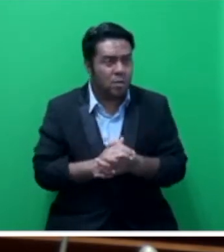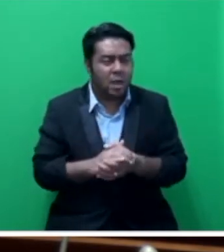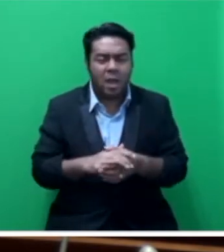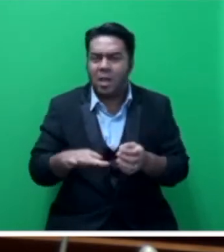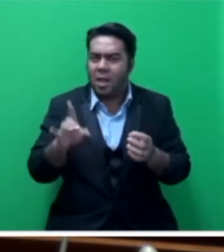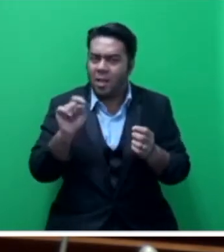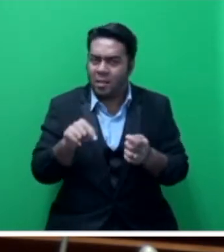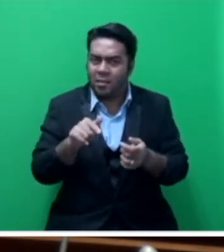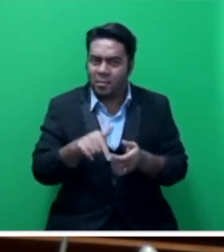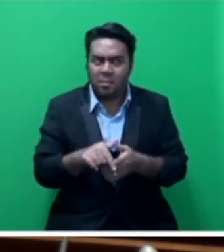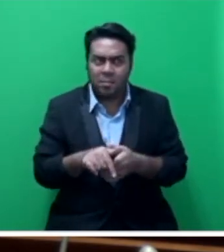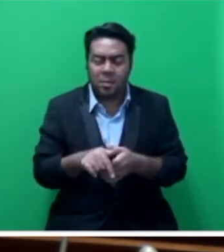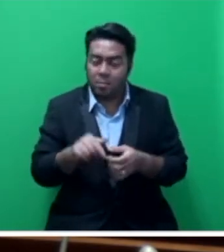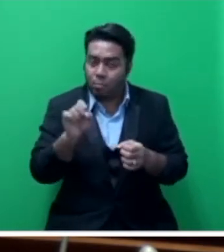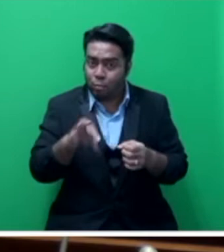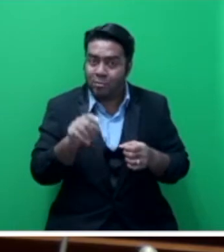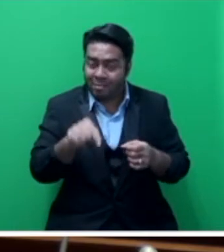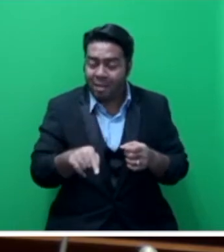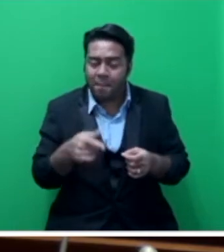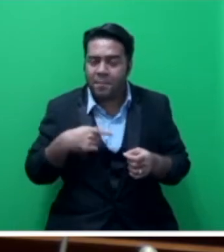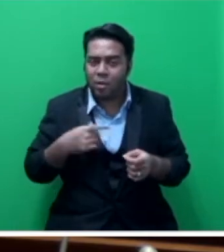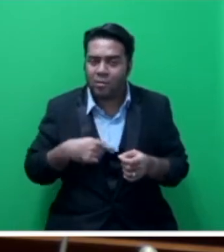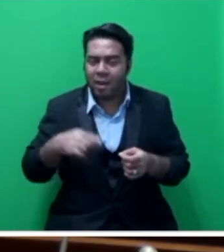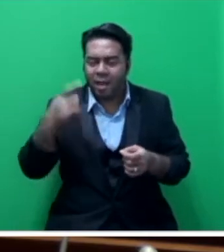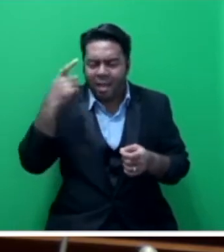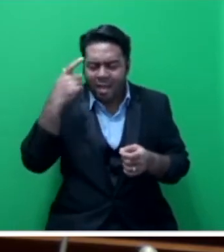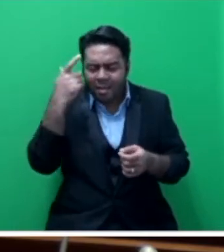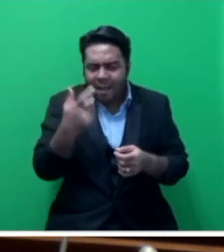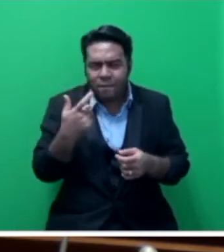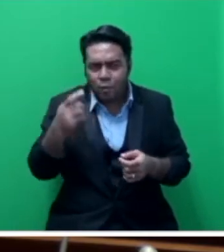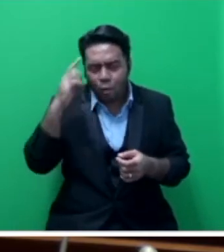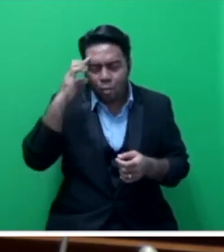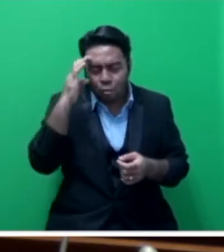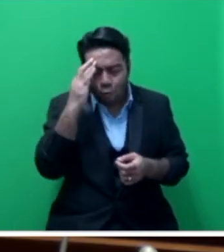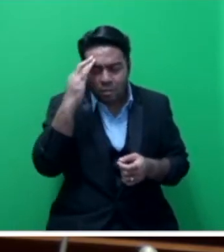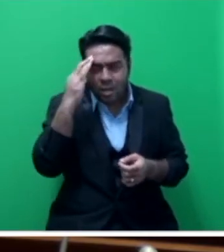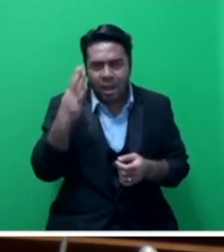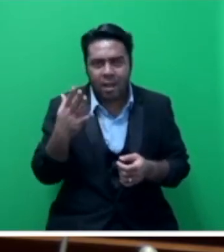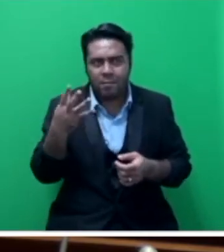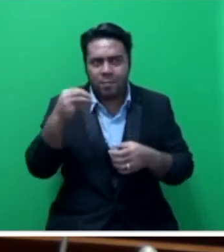been put in place and careful thought has been given to it, Mr. Speaker,